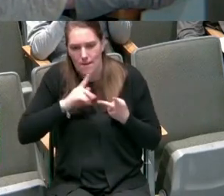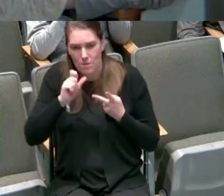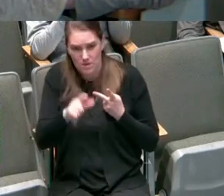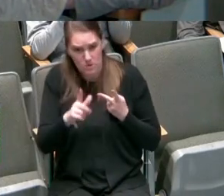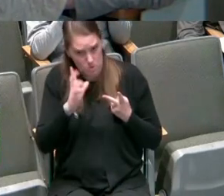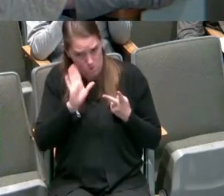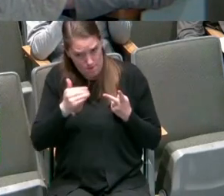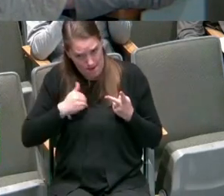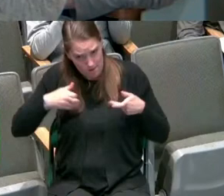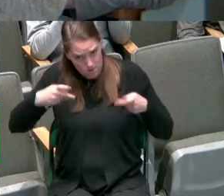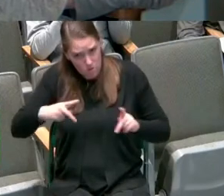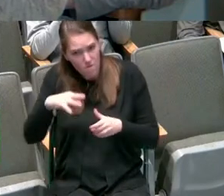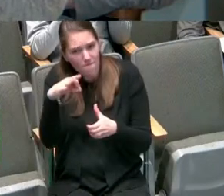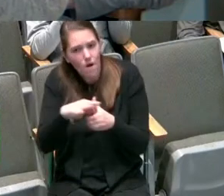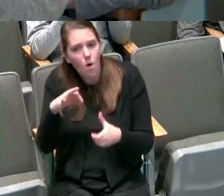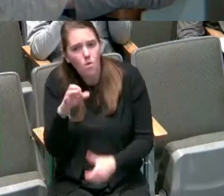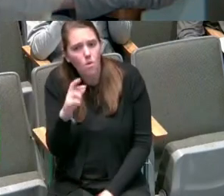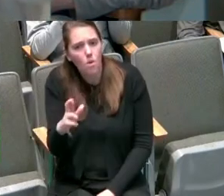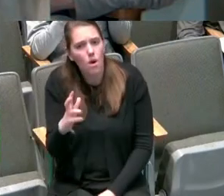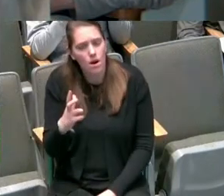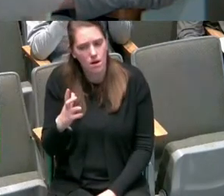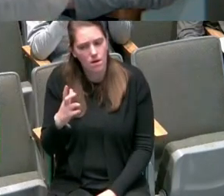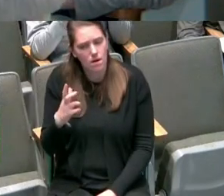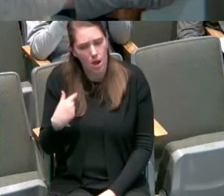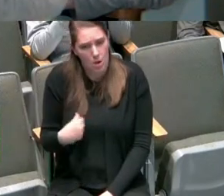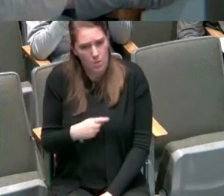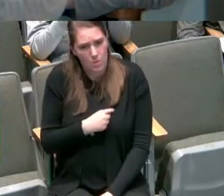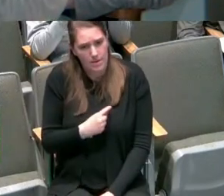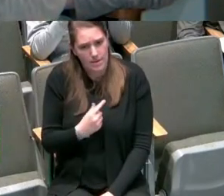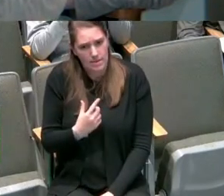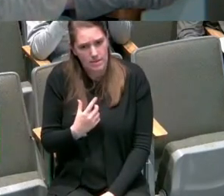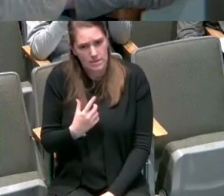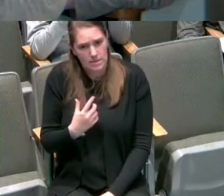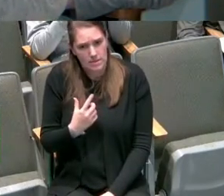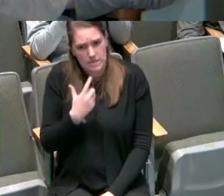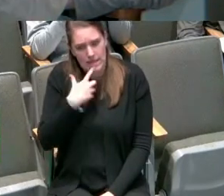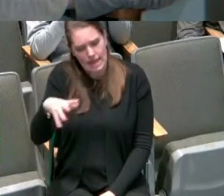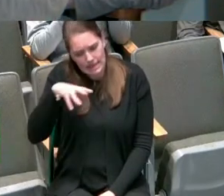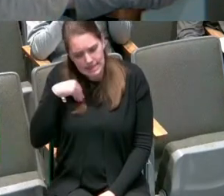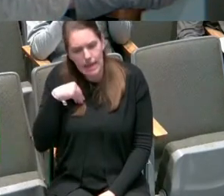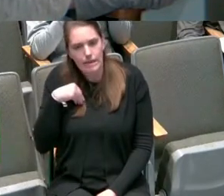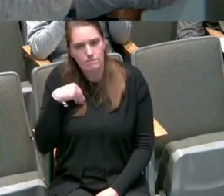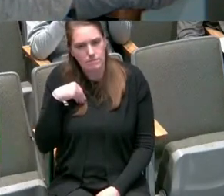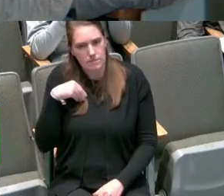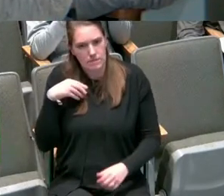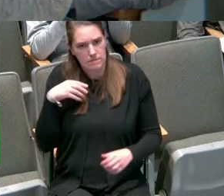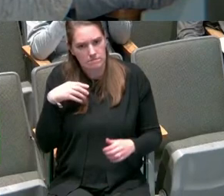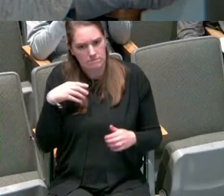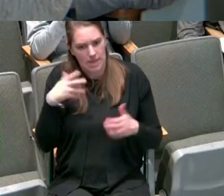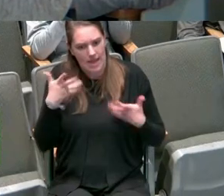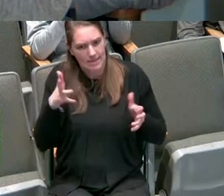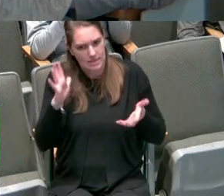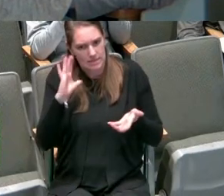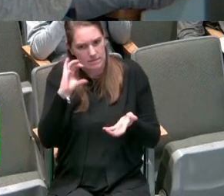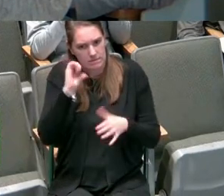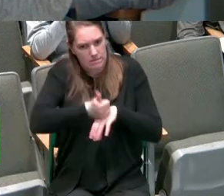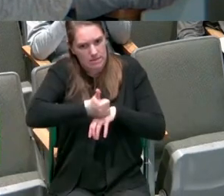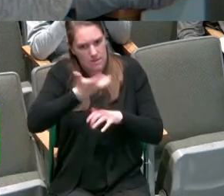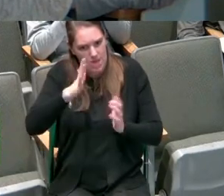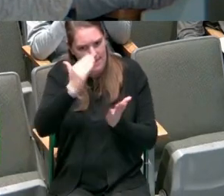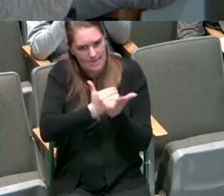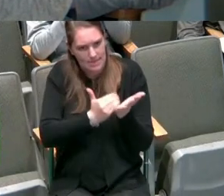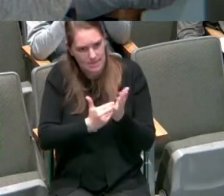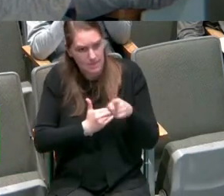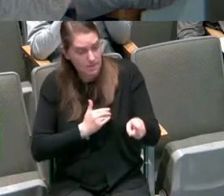to vote on it or is are we just saying worked accepting it as is all right